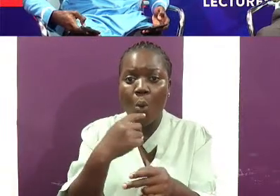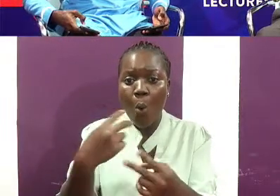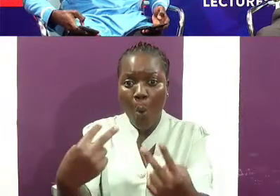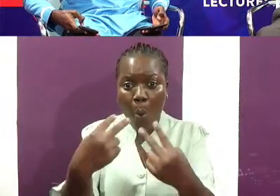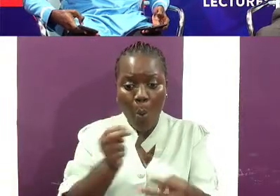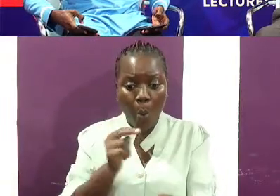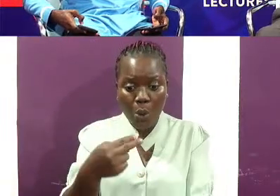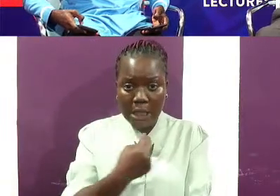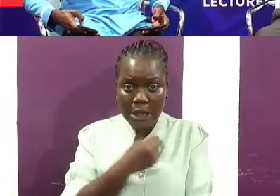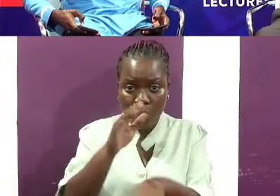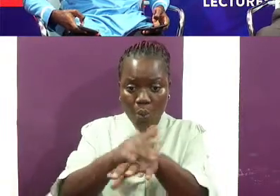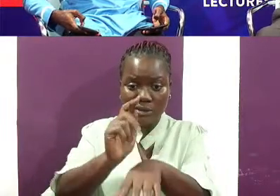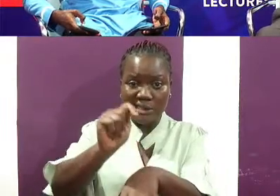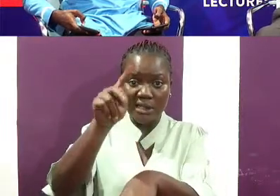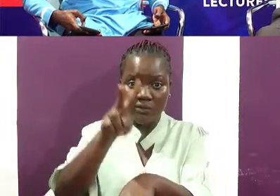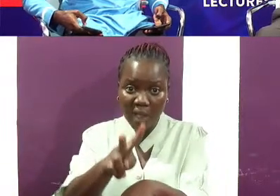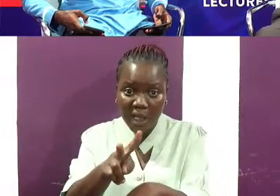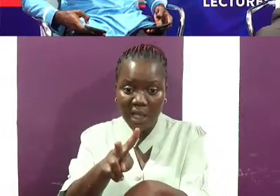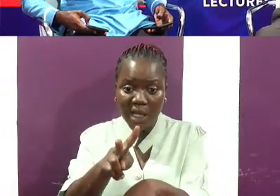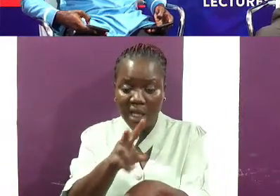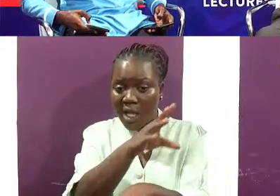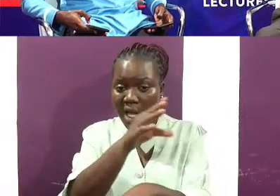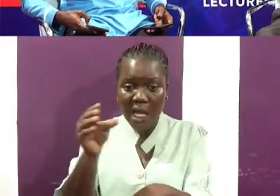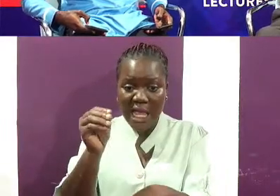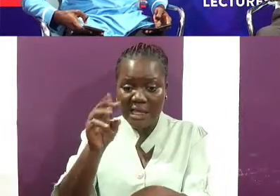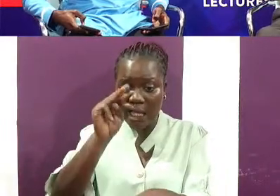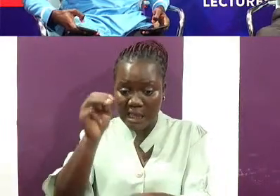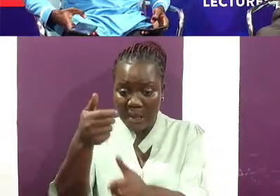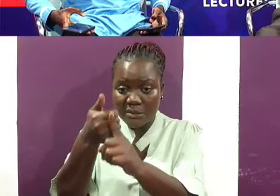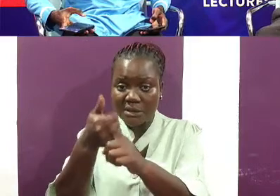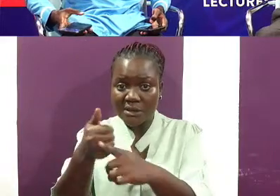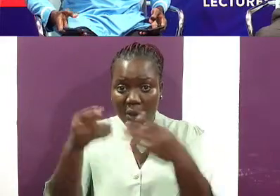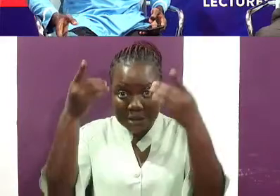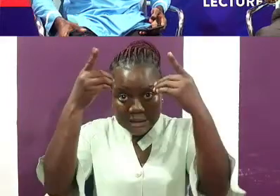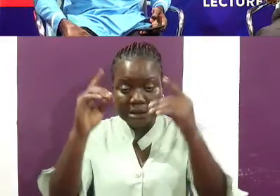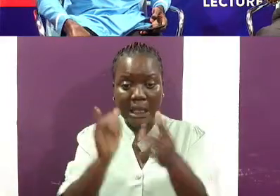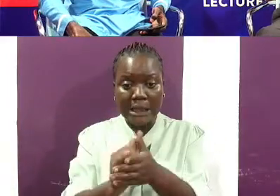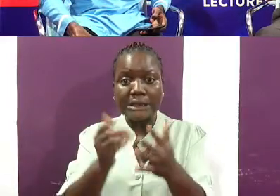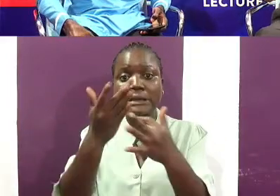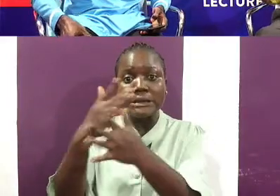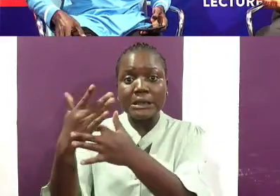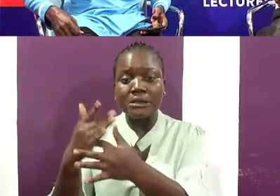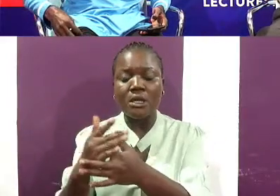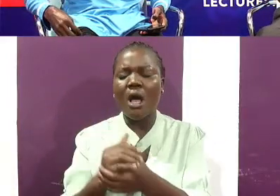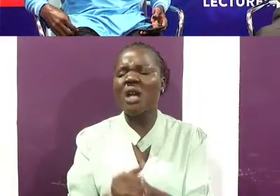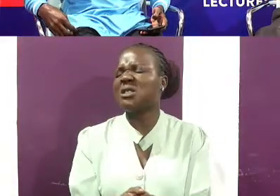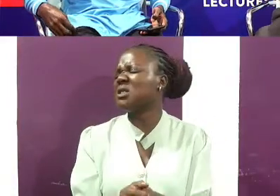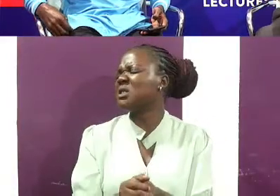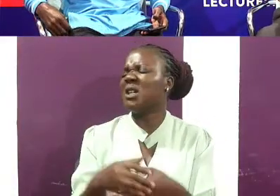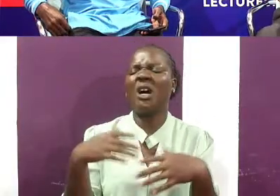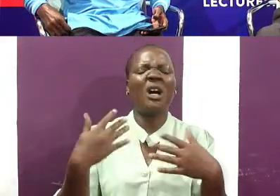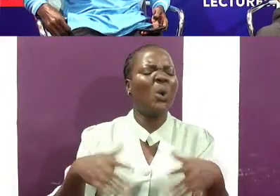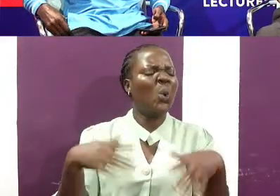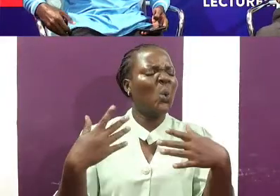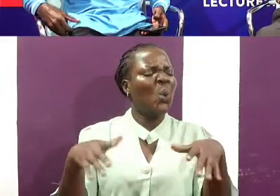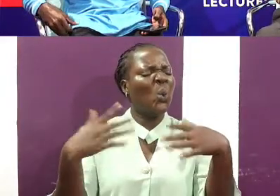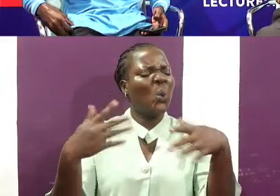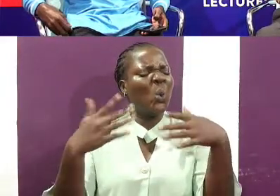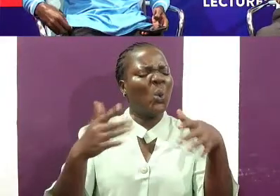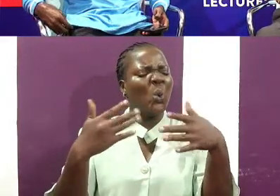control. Now many people blame po, and I wanna on your crystal phone, et me a hunu, near my air, and I only mean your dreams